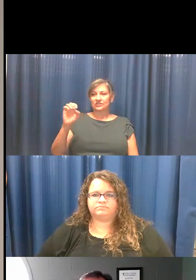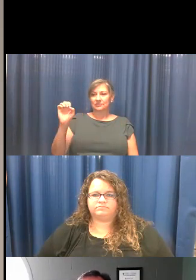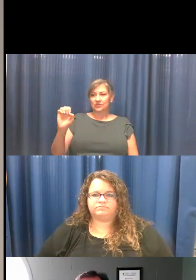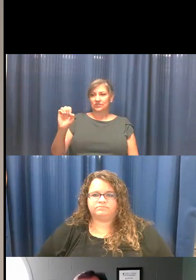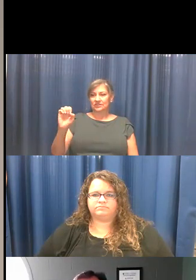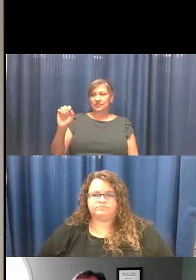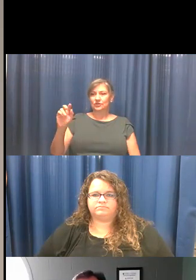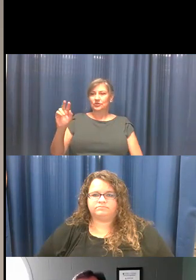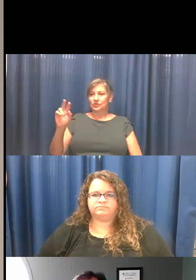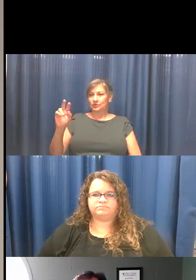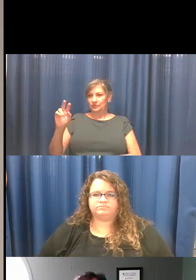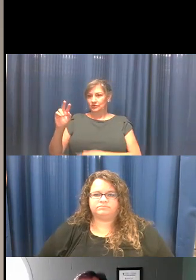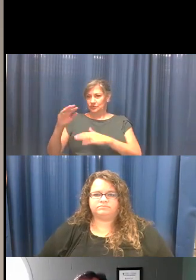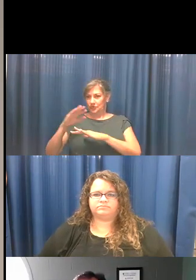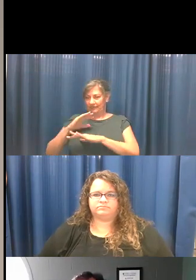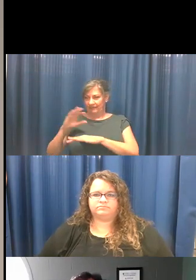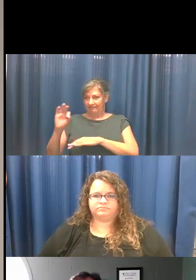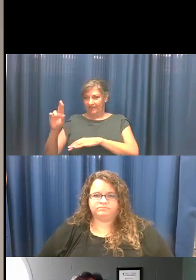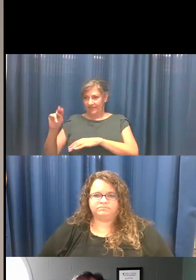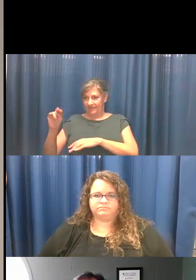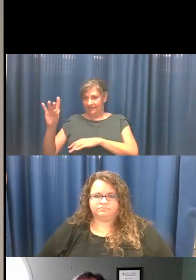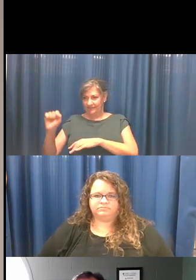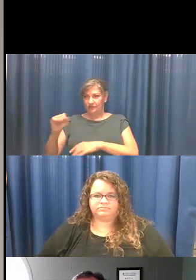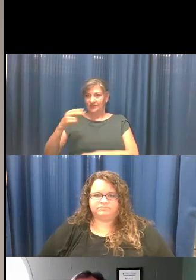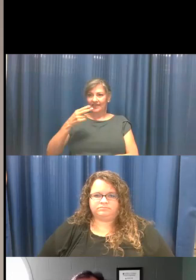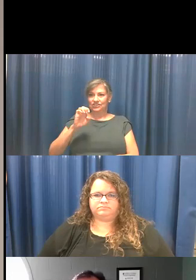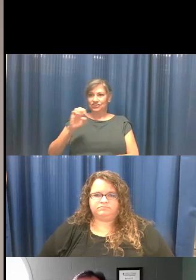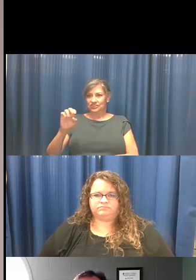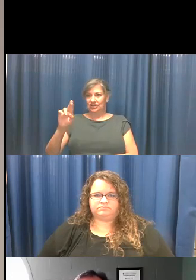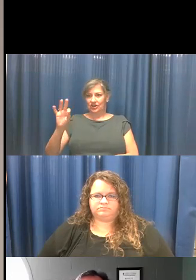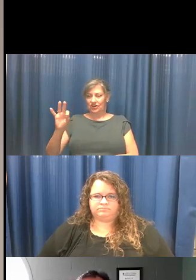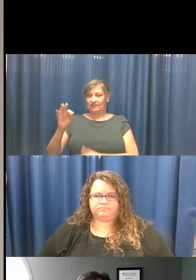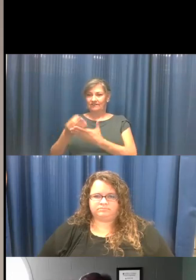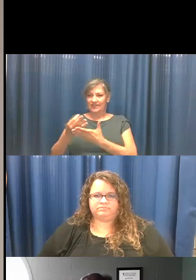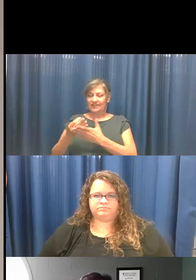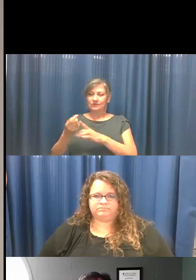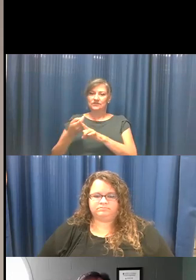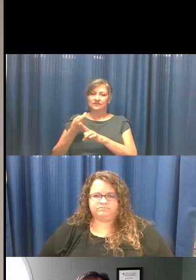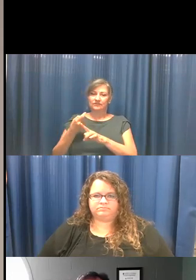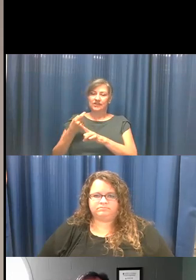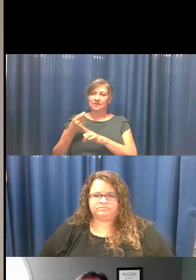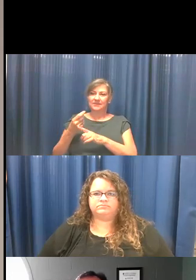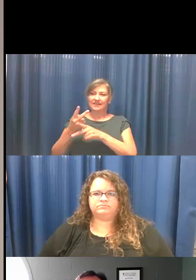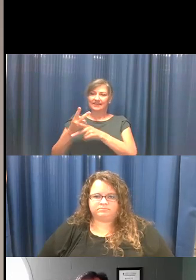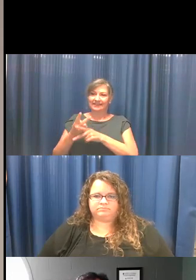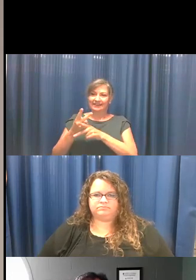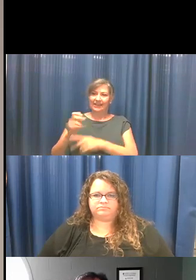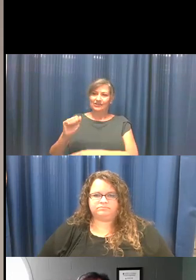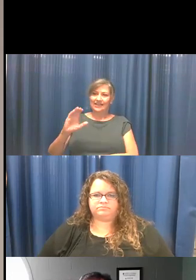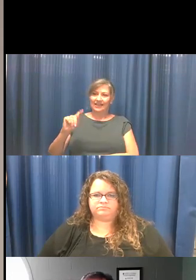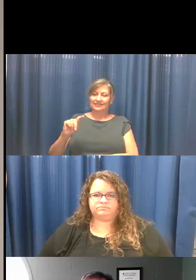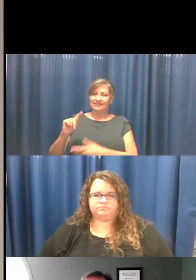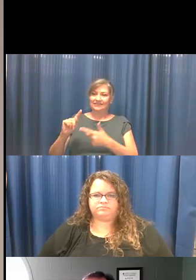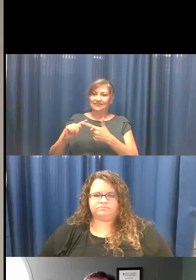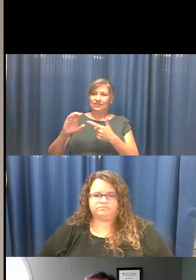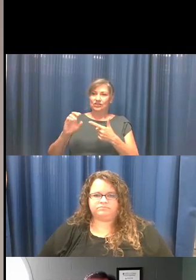Funds. So our HERF funding over the last year came from the CARES Act, the CRISA